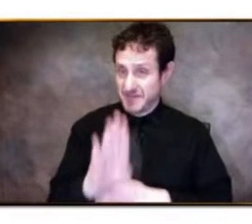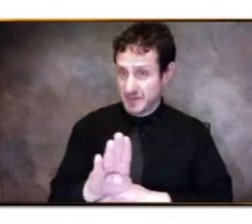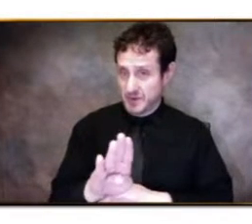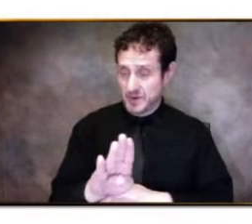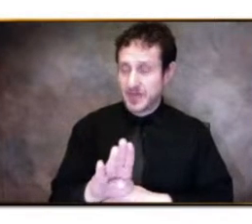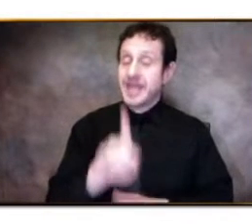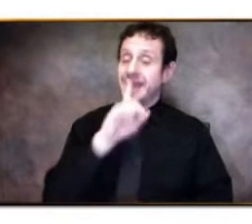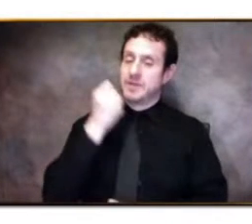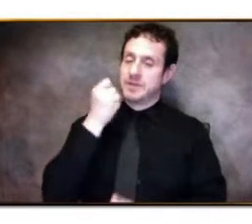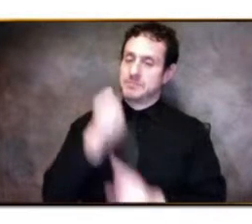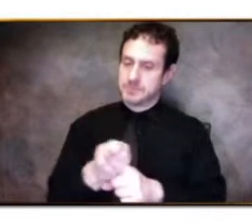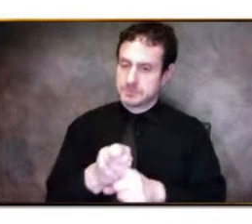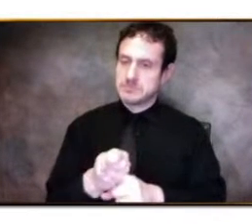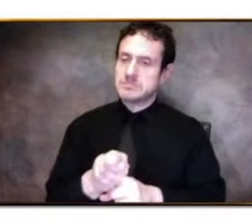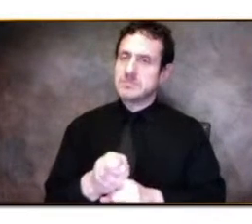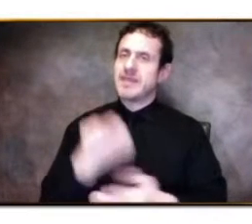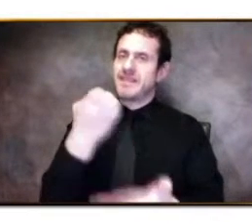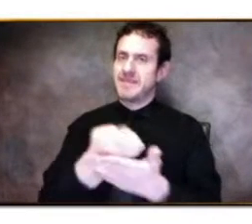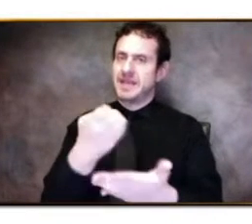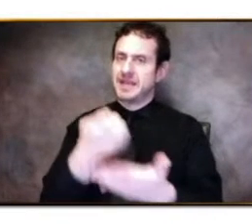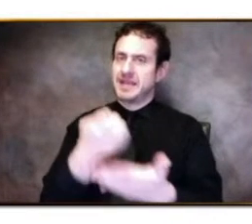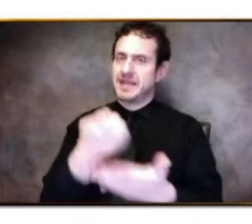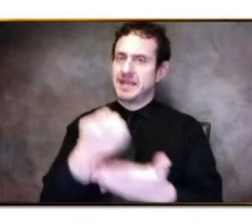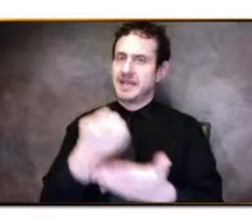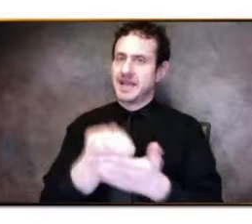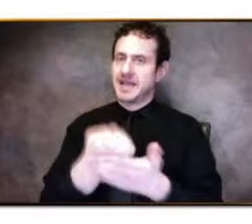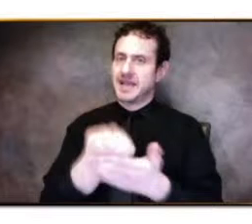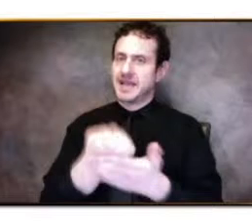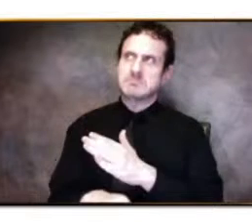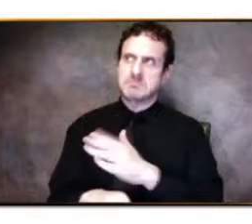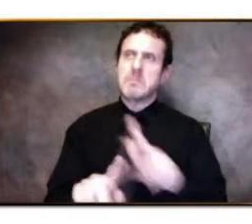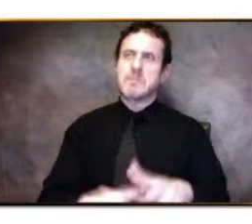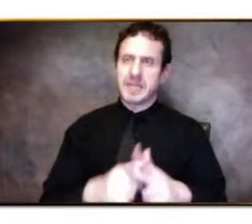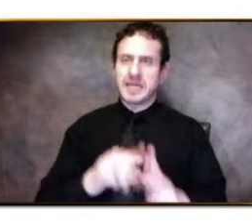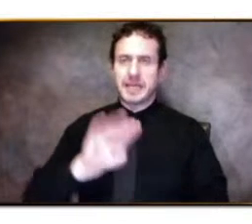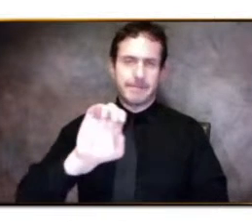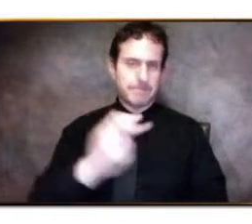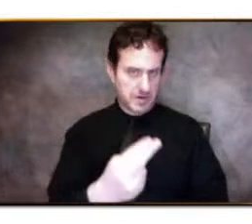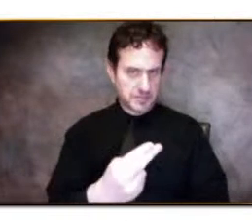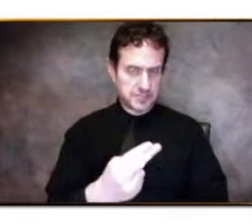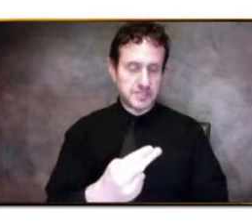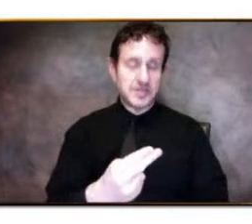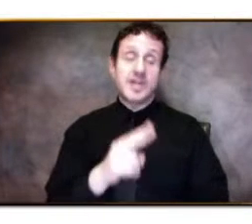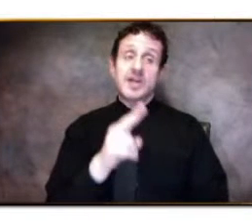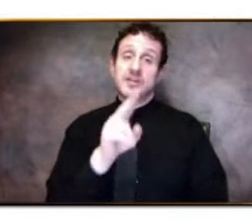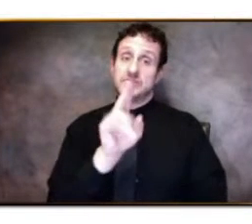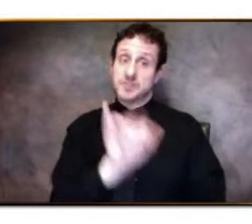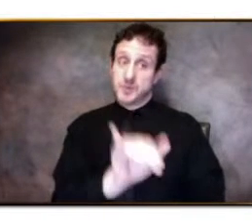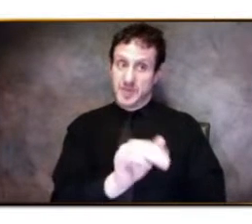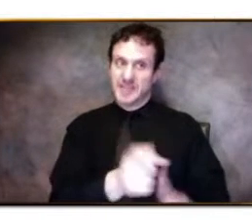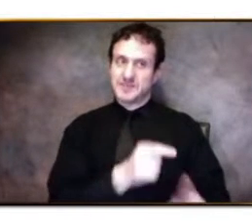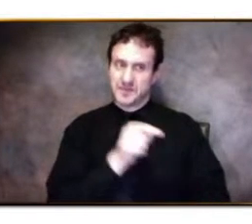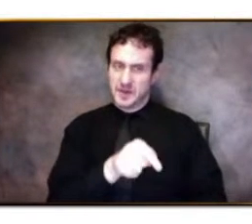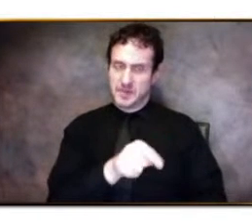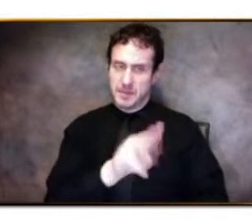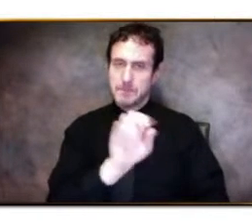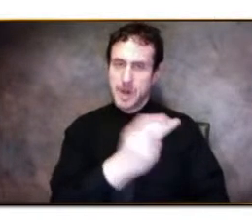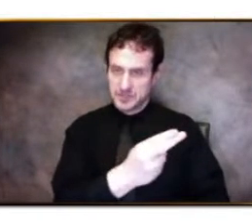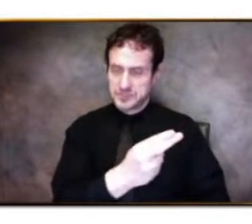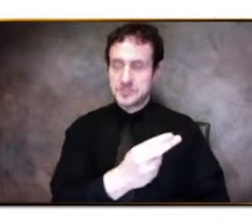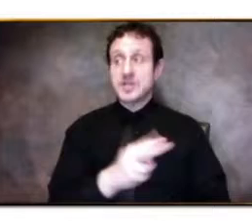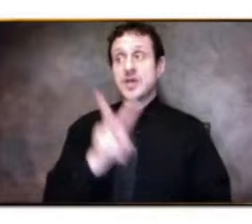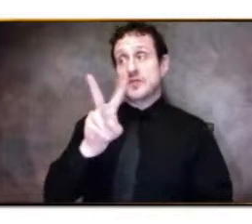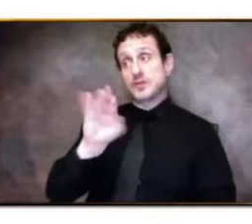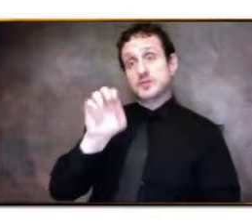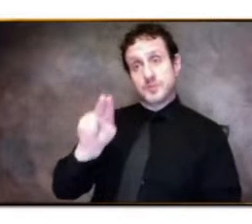economy significantly in our revenue in March. So that's from that period of time. And this $2 billion is really to